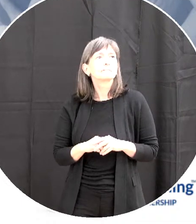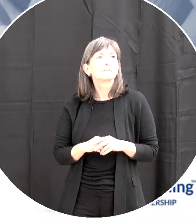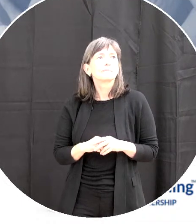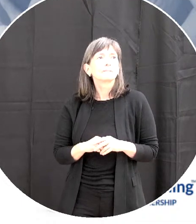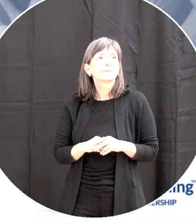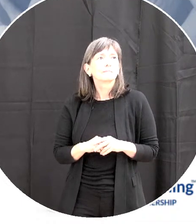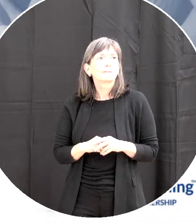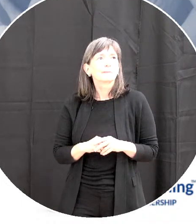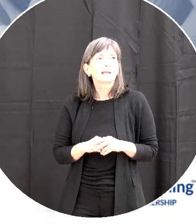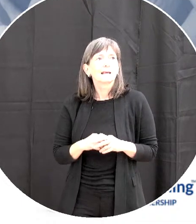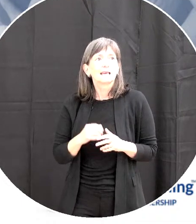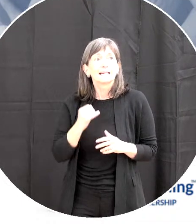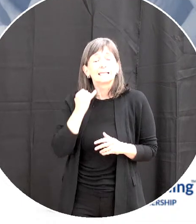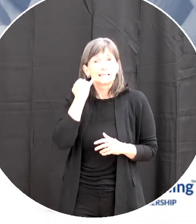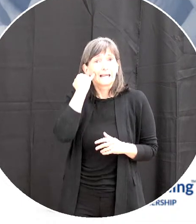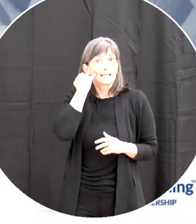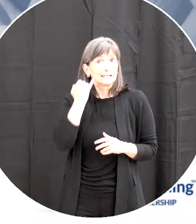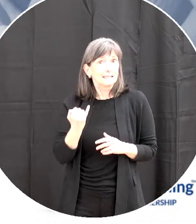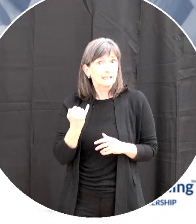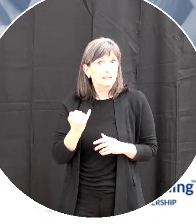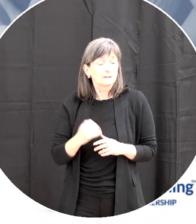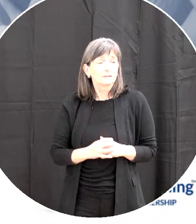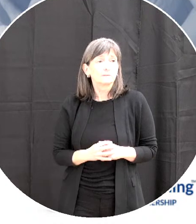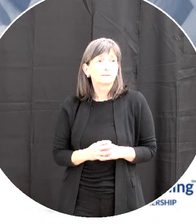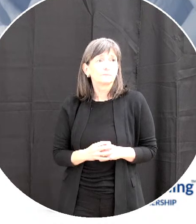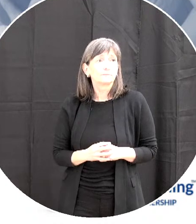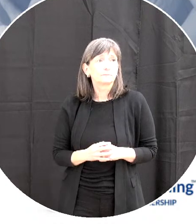concept and not a program.